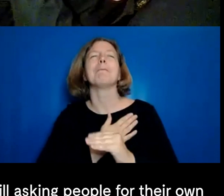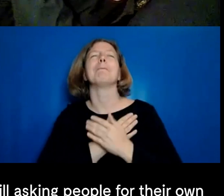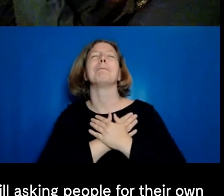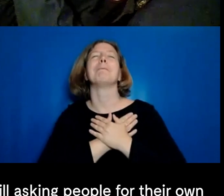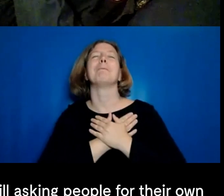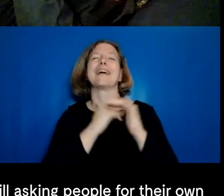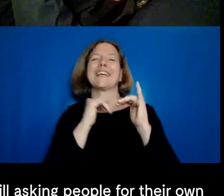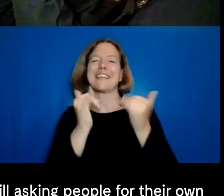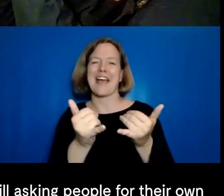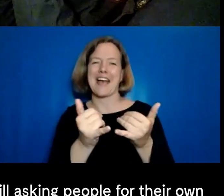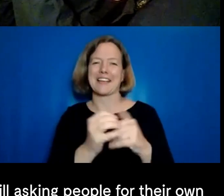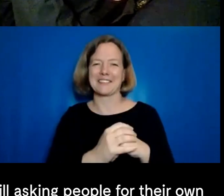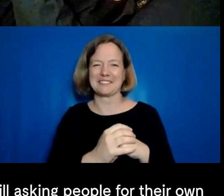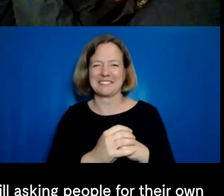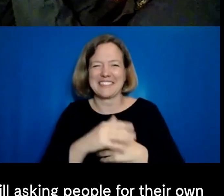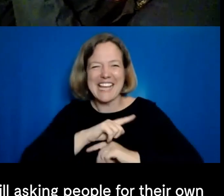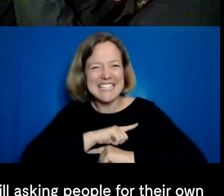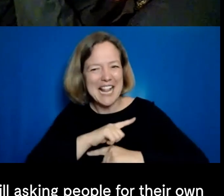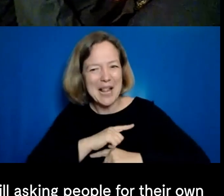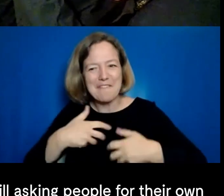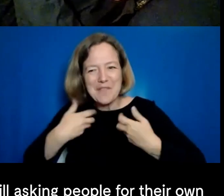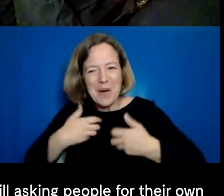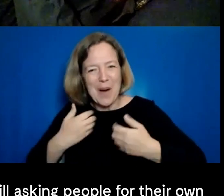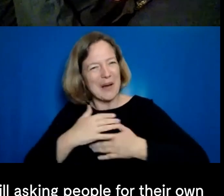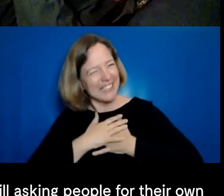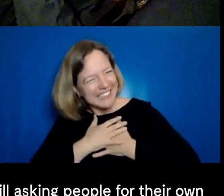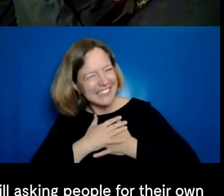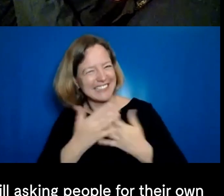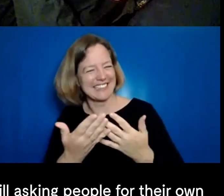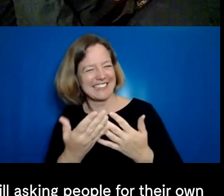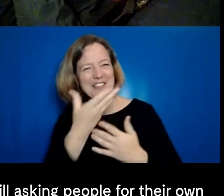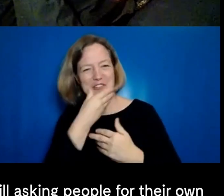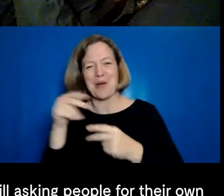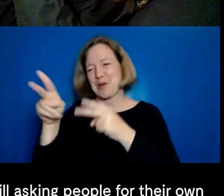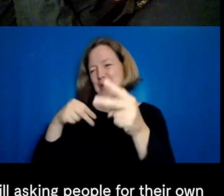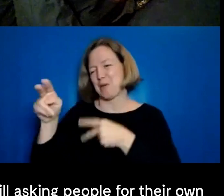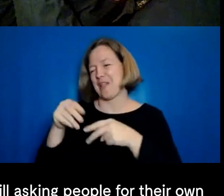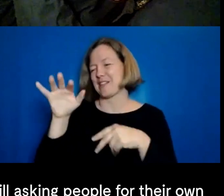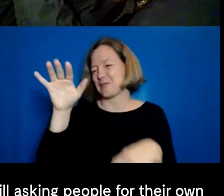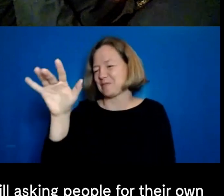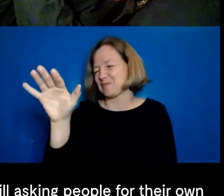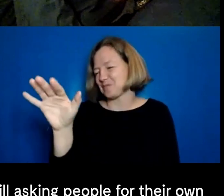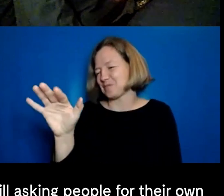which is very nice, but maybe still